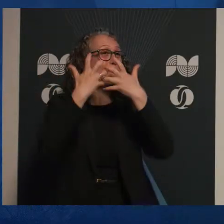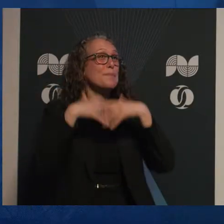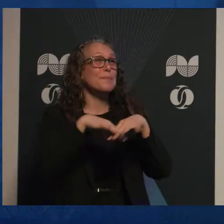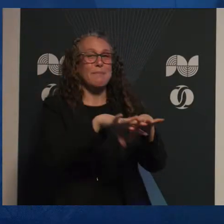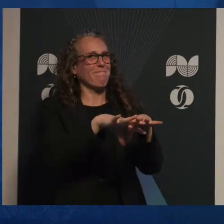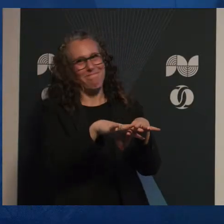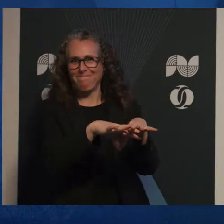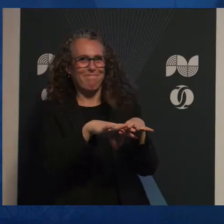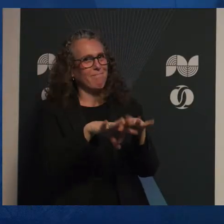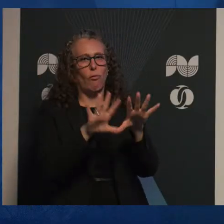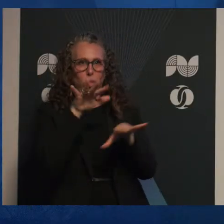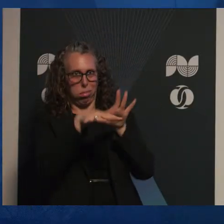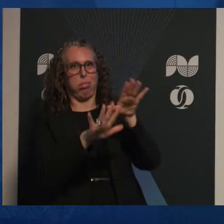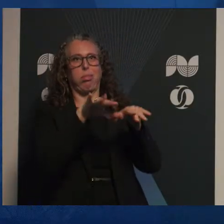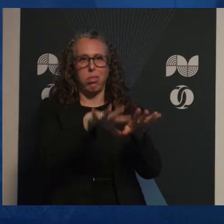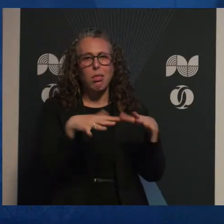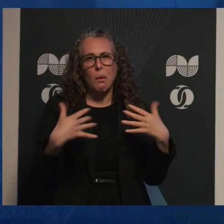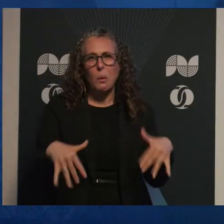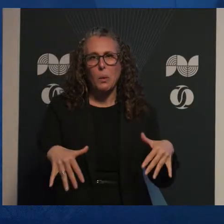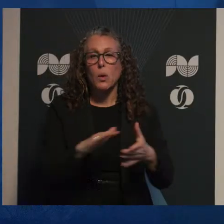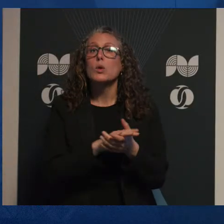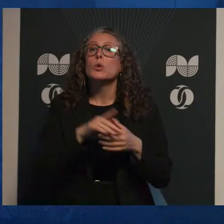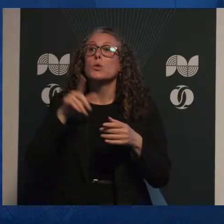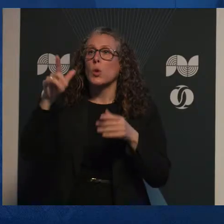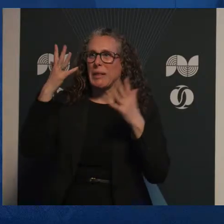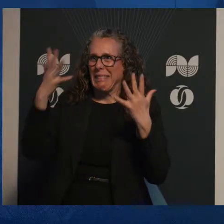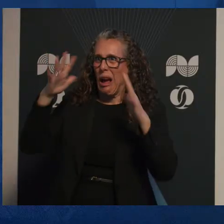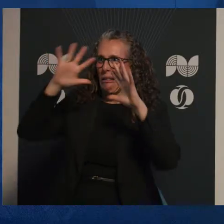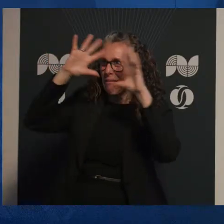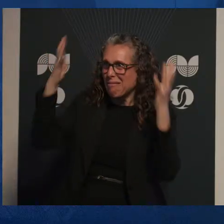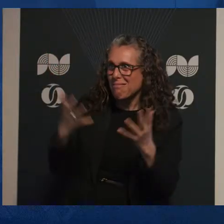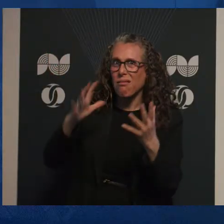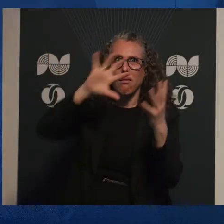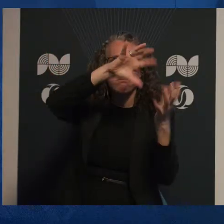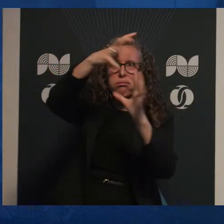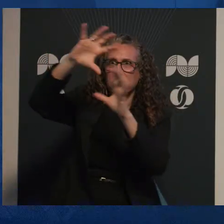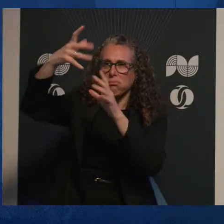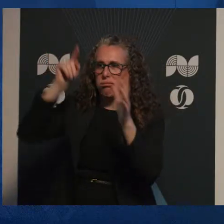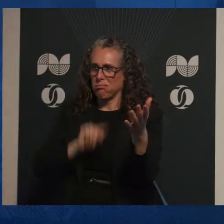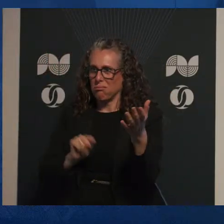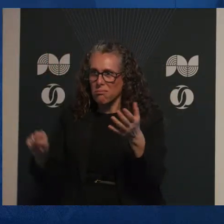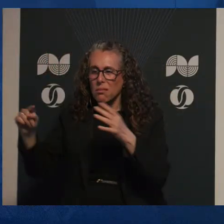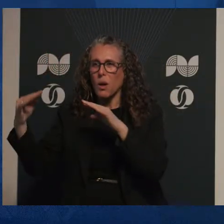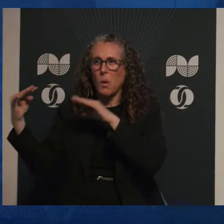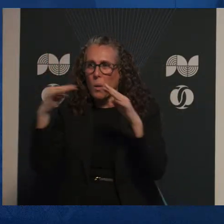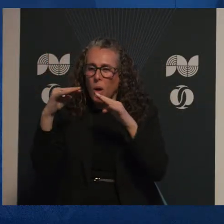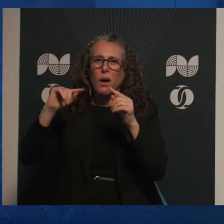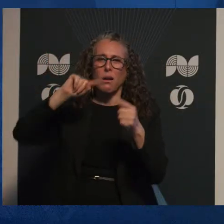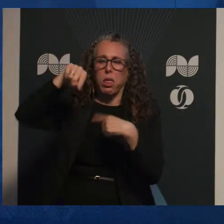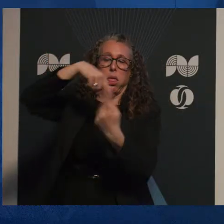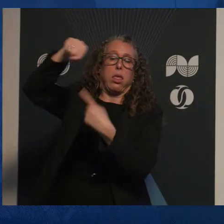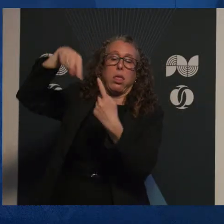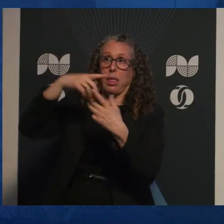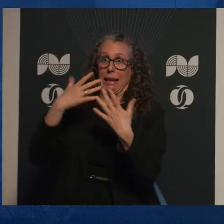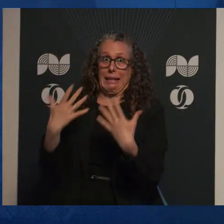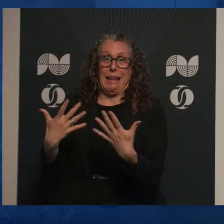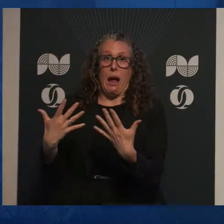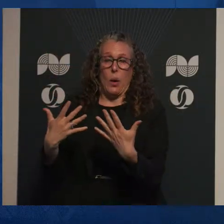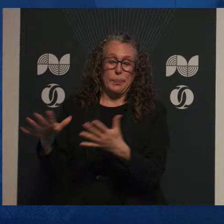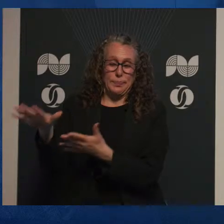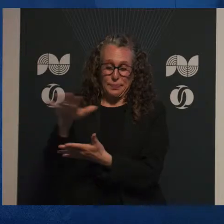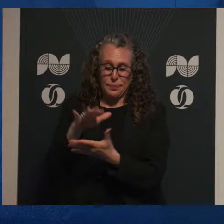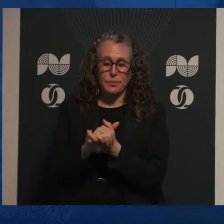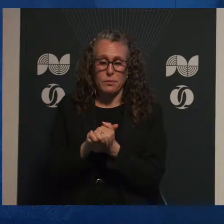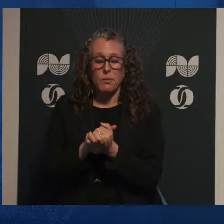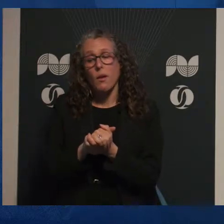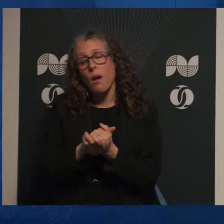the geopolitical pressures that we currently face, the extraordinary times we currently live through. And of course, we've lived